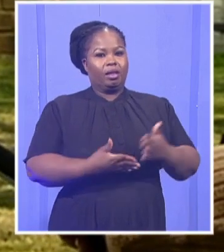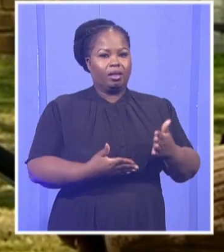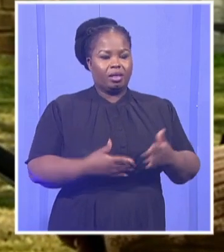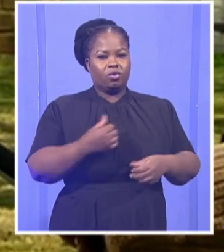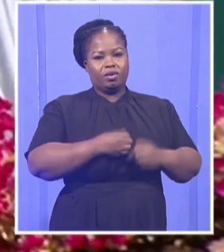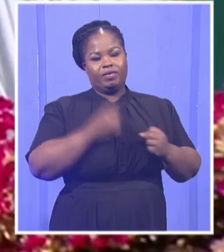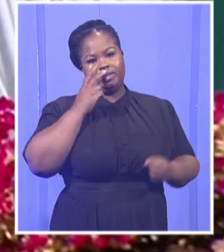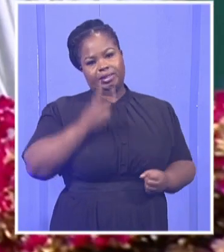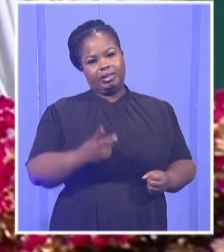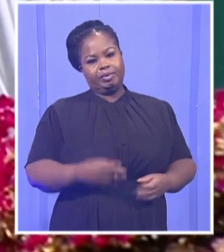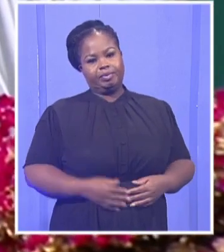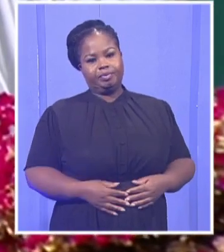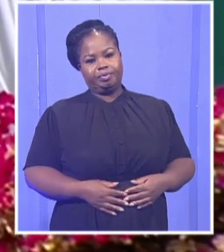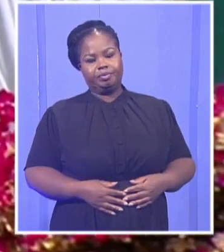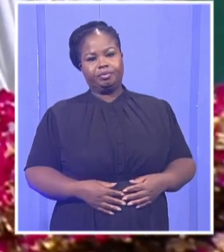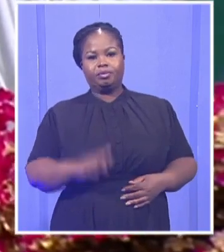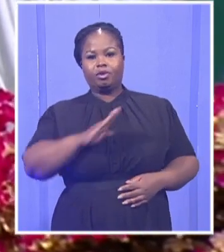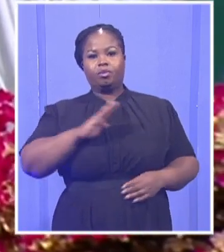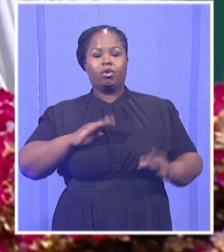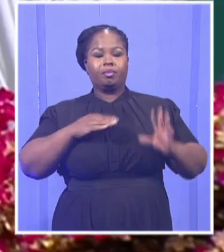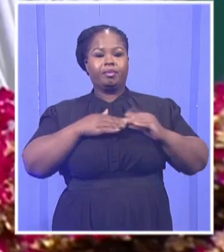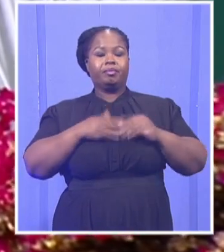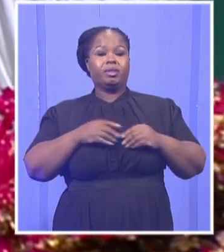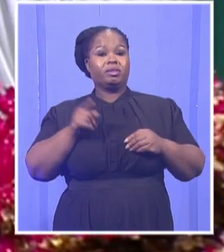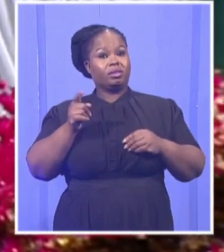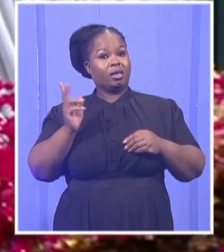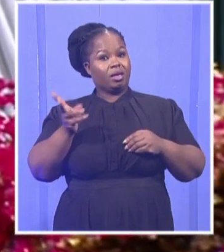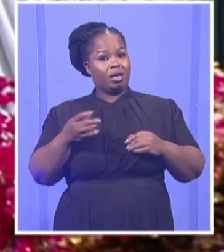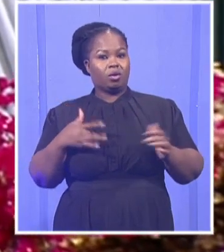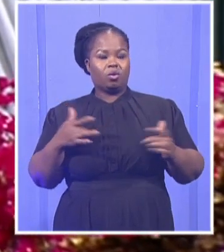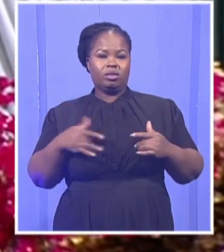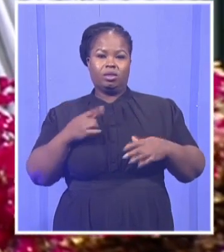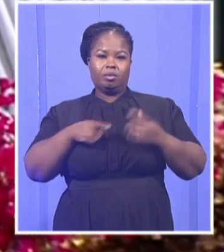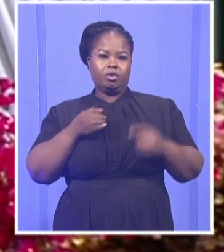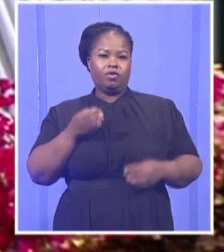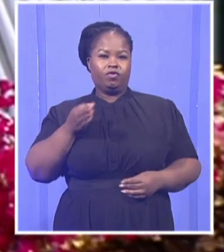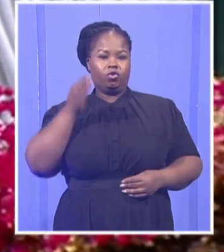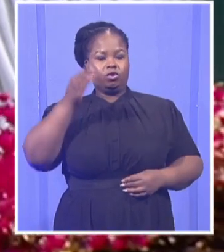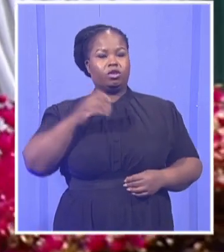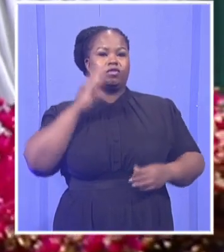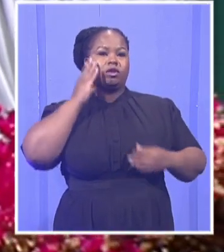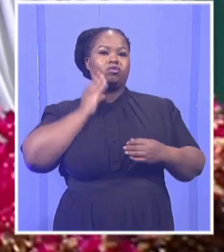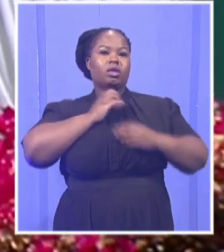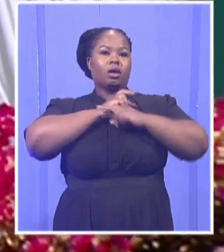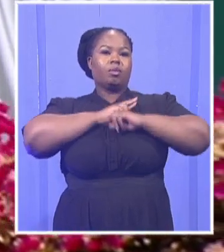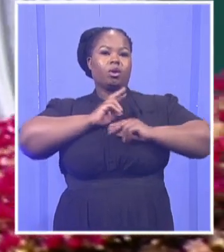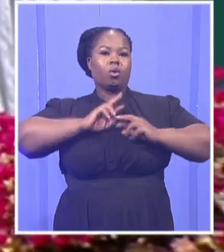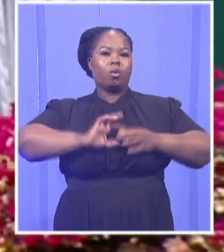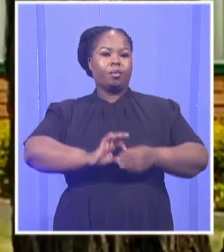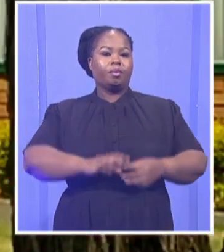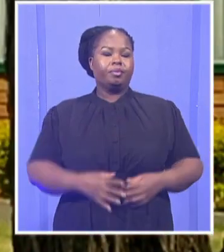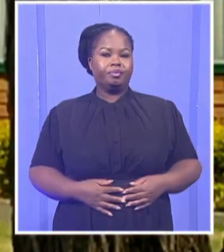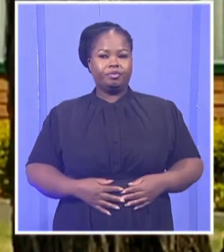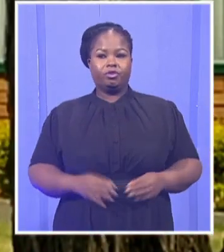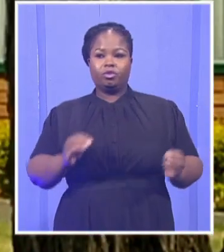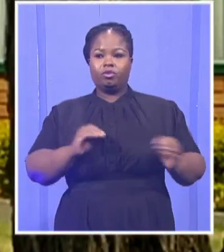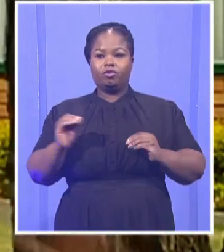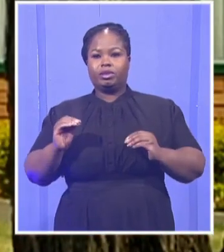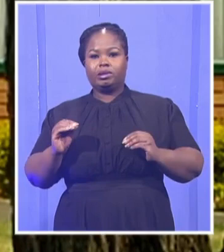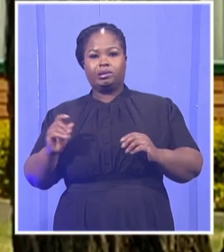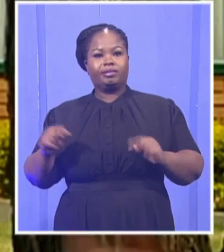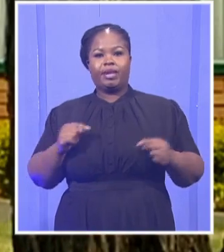see it. Board members too worried about the future of the retirement home. Your movement is limited,